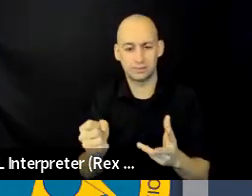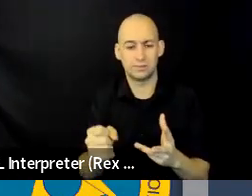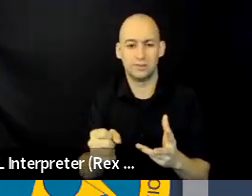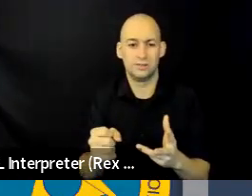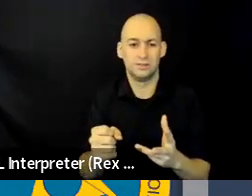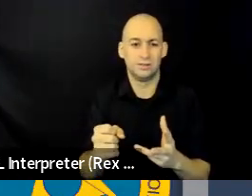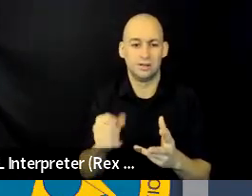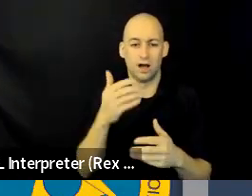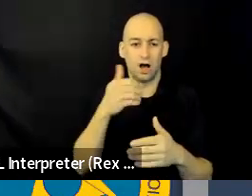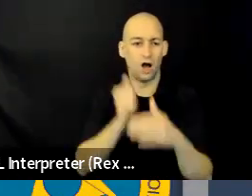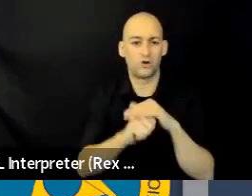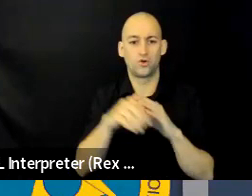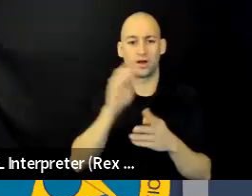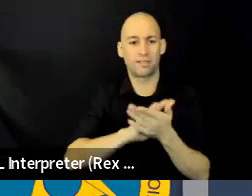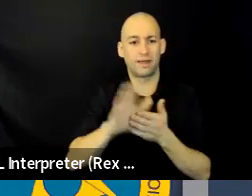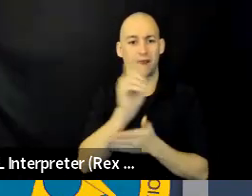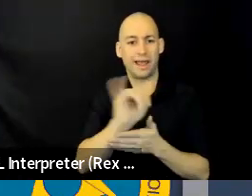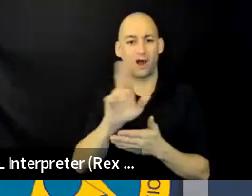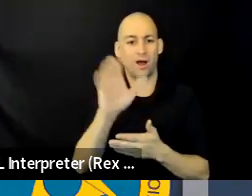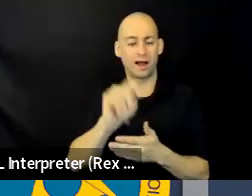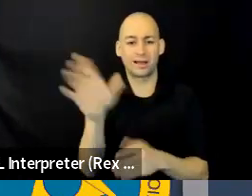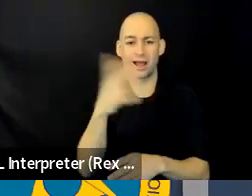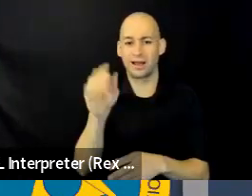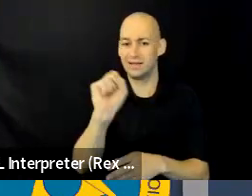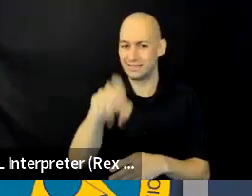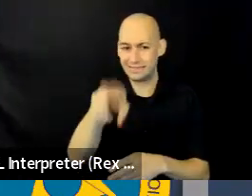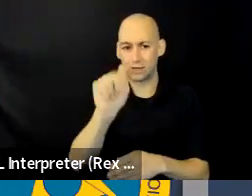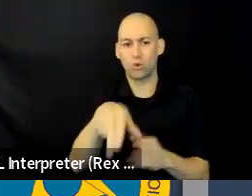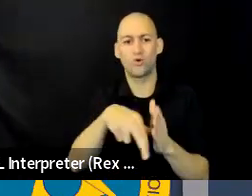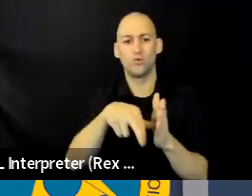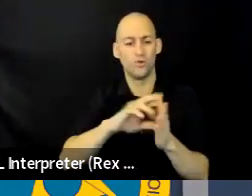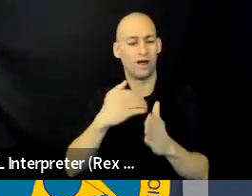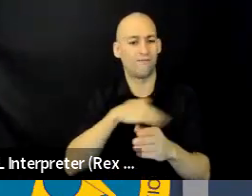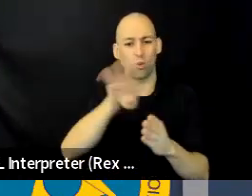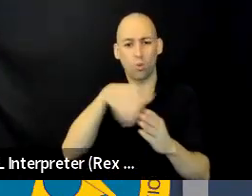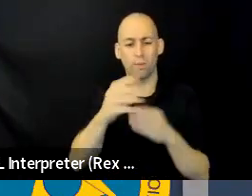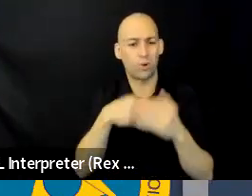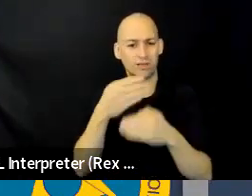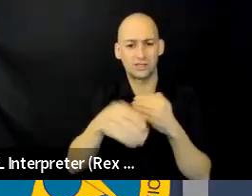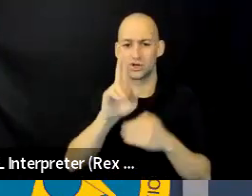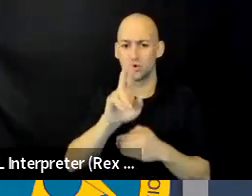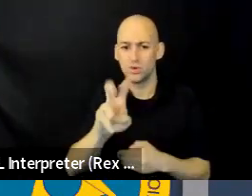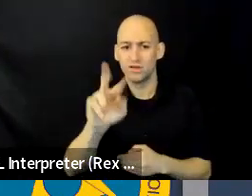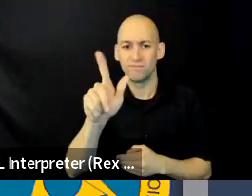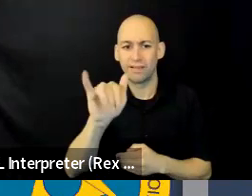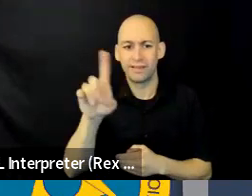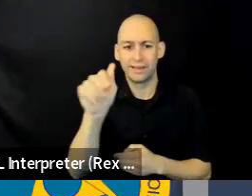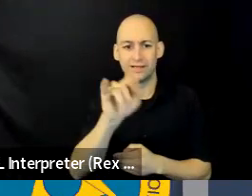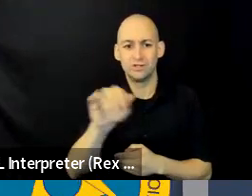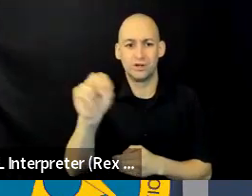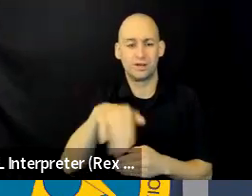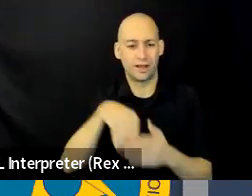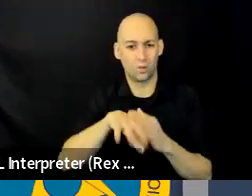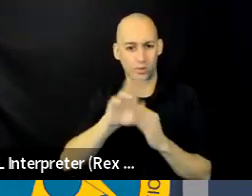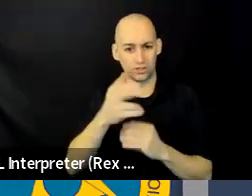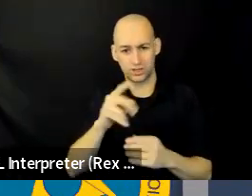then the CEQA review. There's a whole process called revalidation, in which